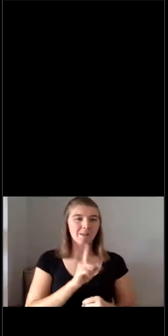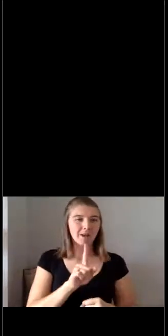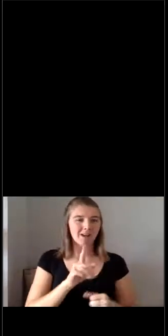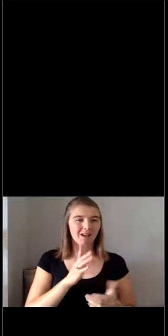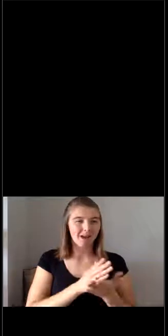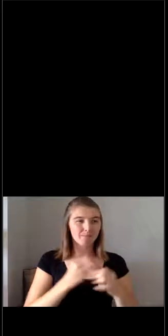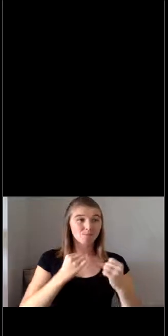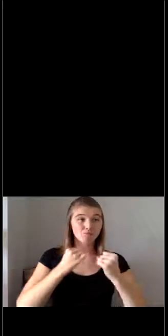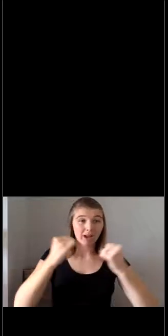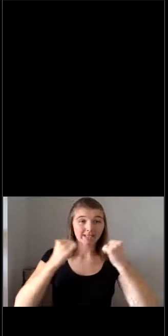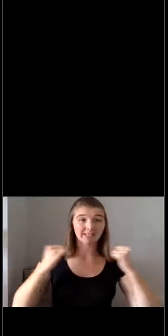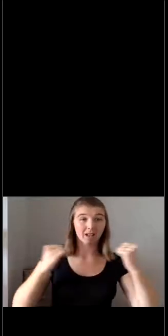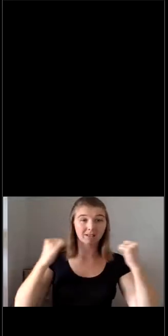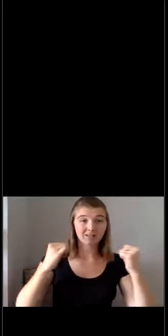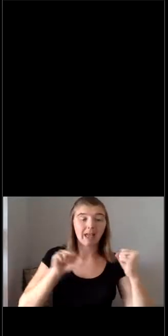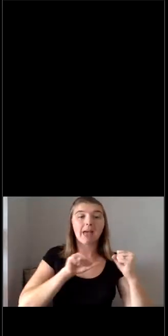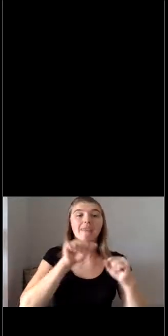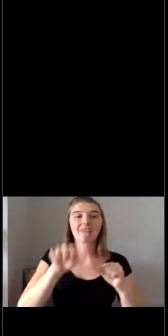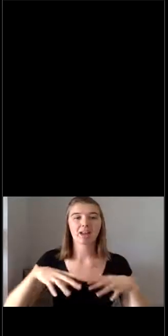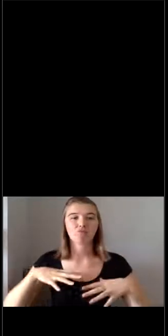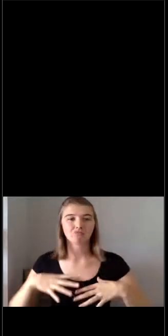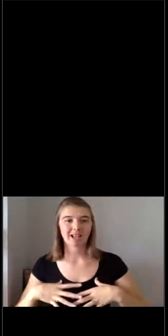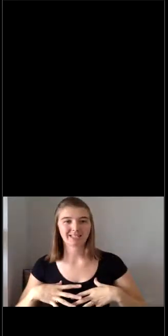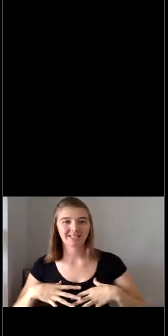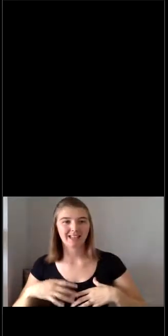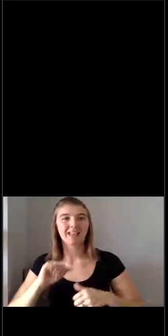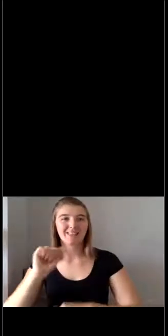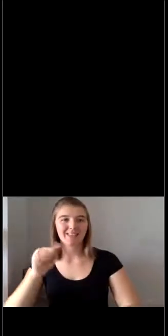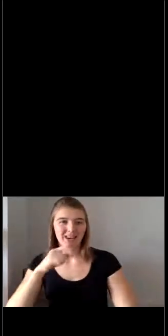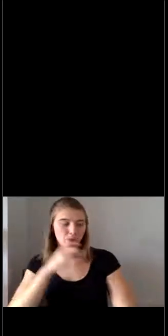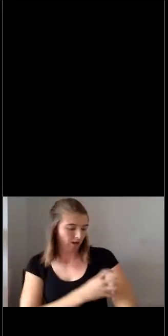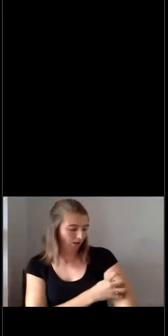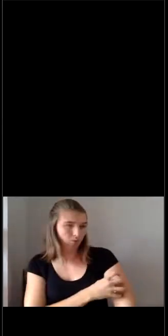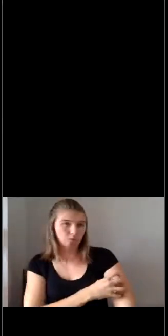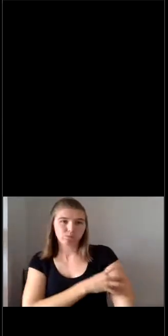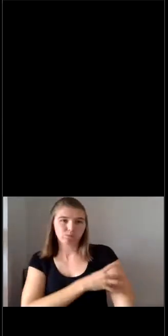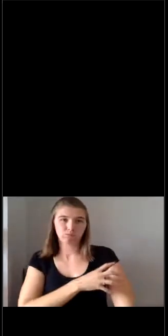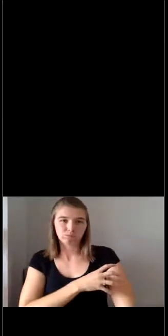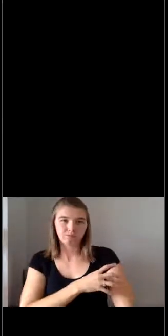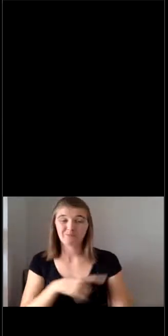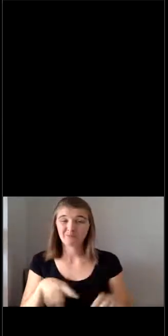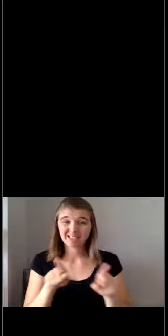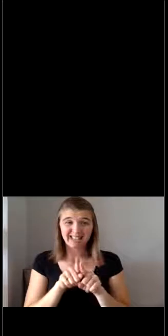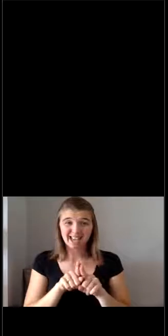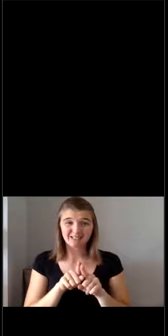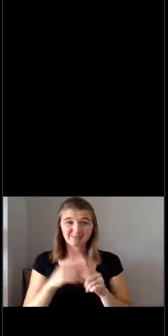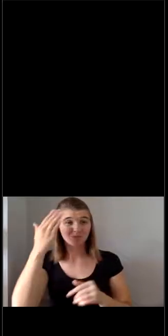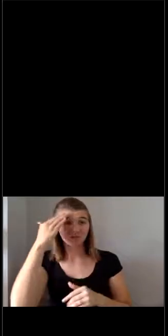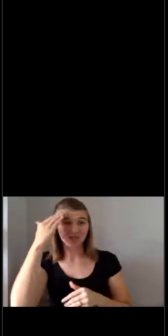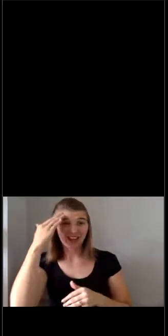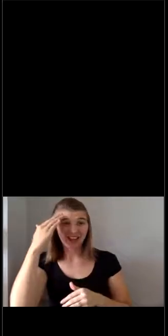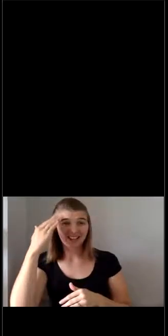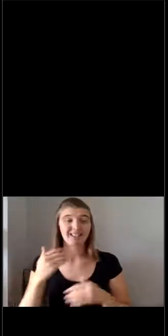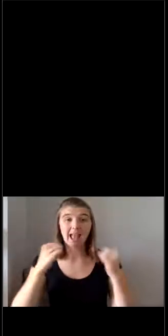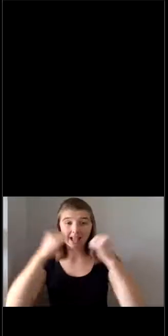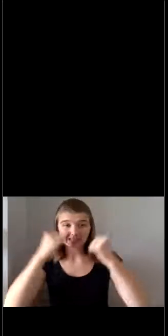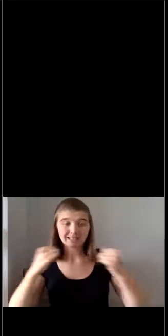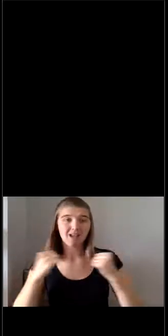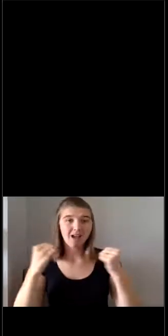a little. It's only on the rest days that our body and brain begin to repair and recover. is exactly the same for the neural pathways in our minds.